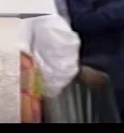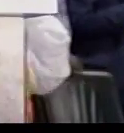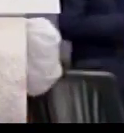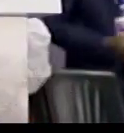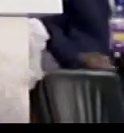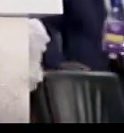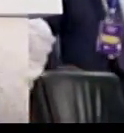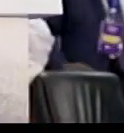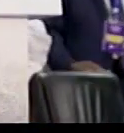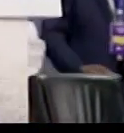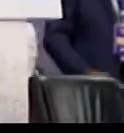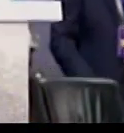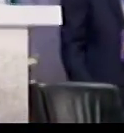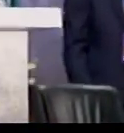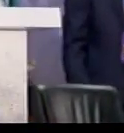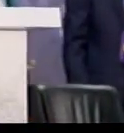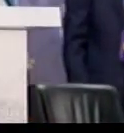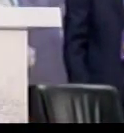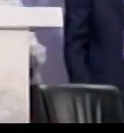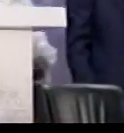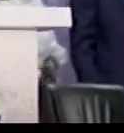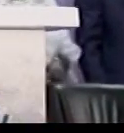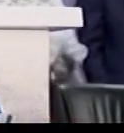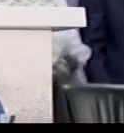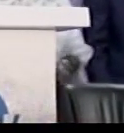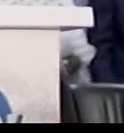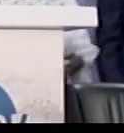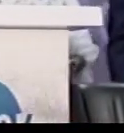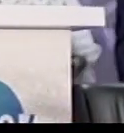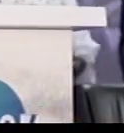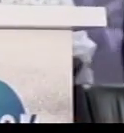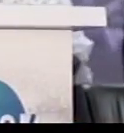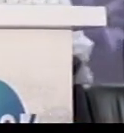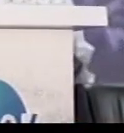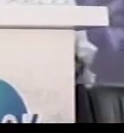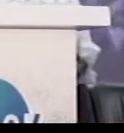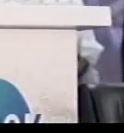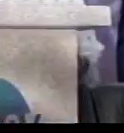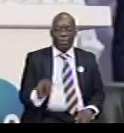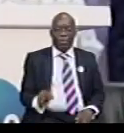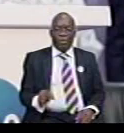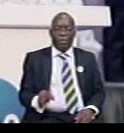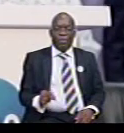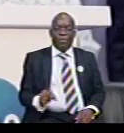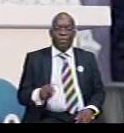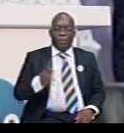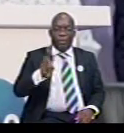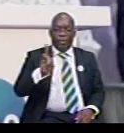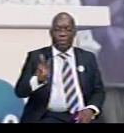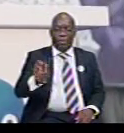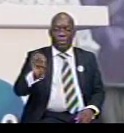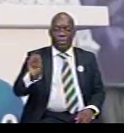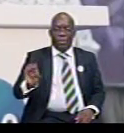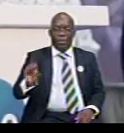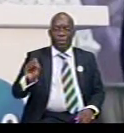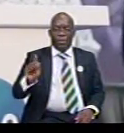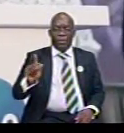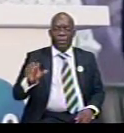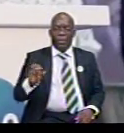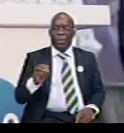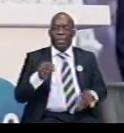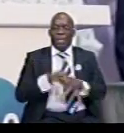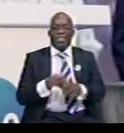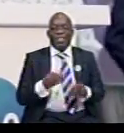I don't know whether John Wesley in heaven will be looking at us here and